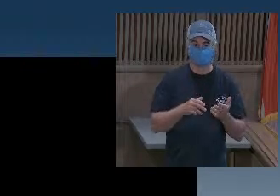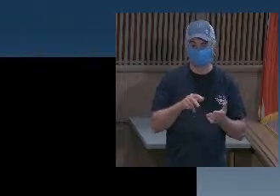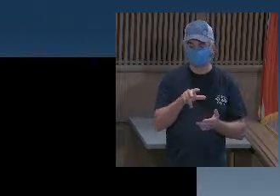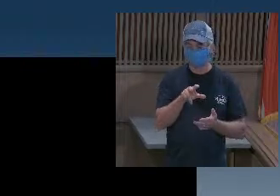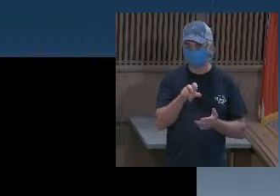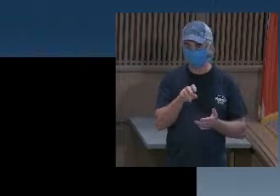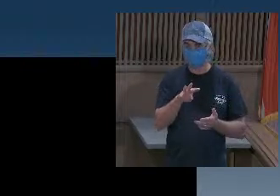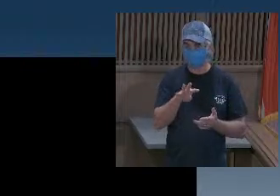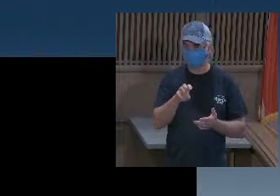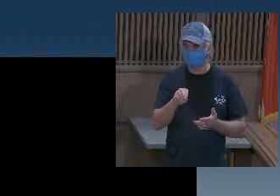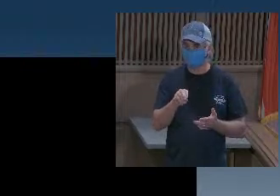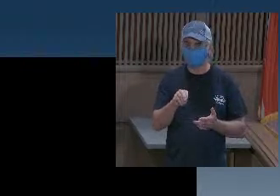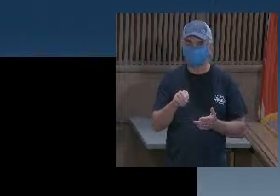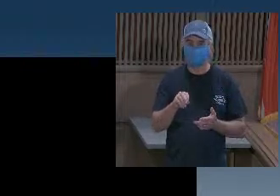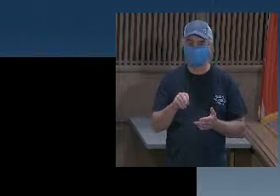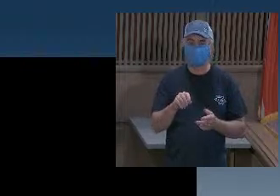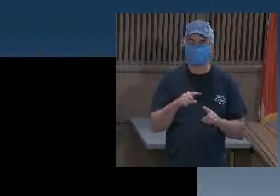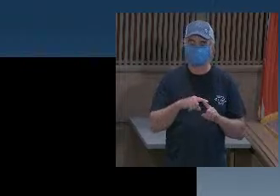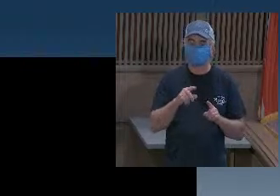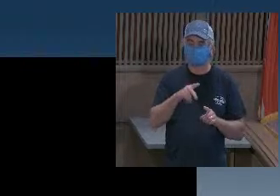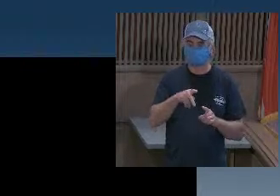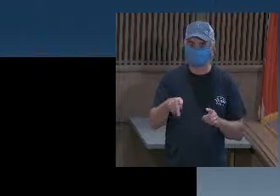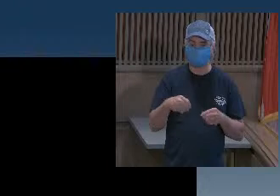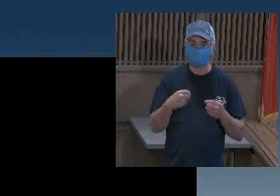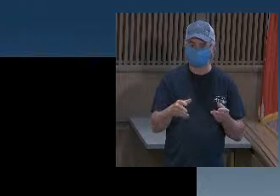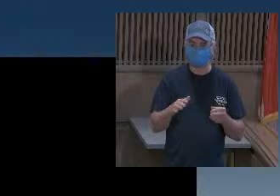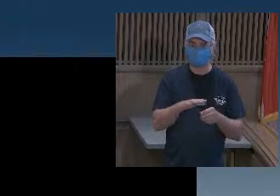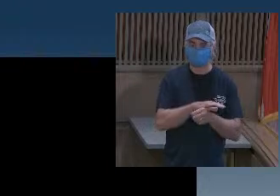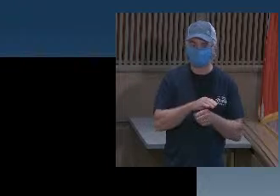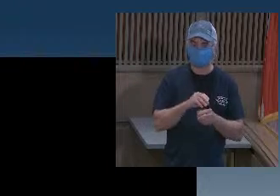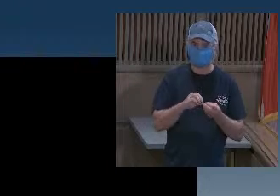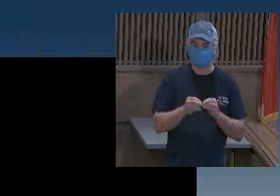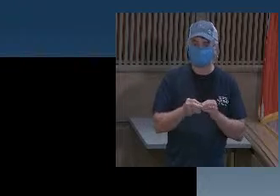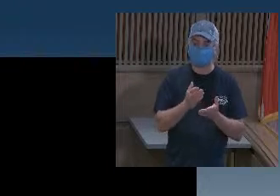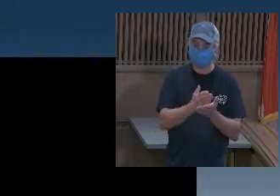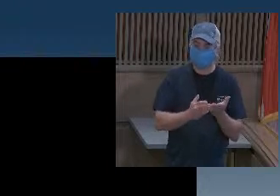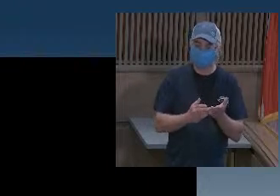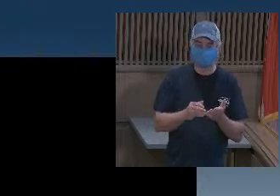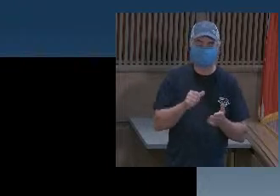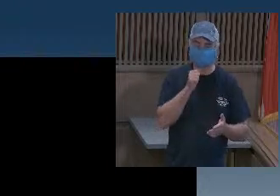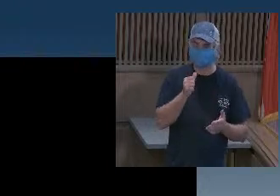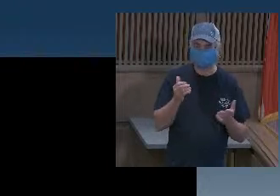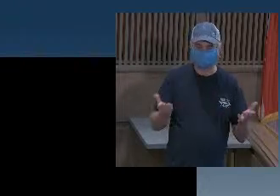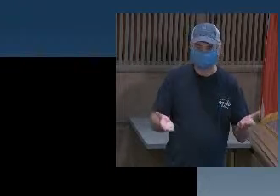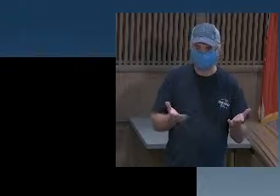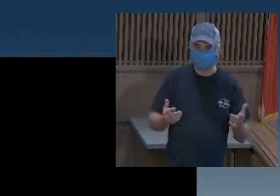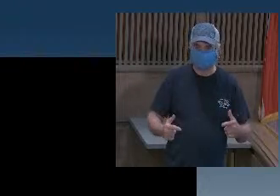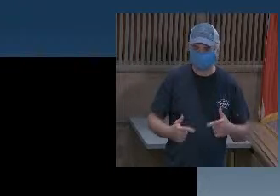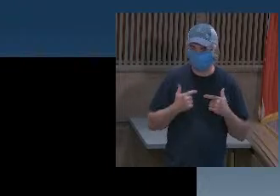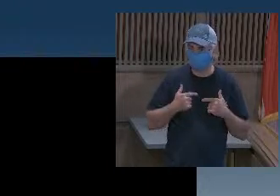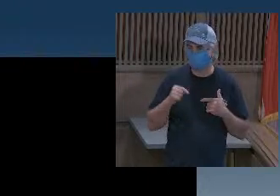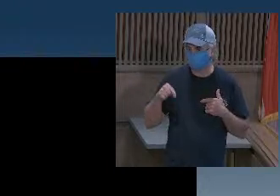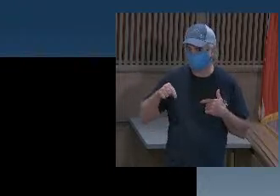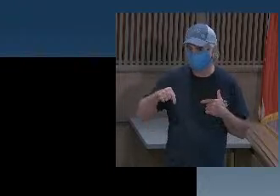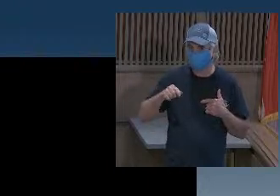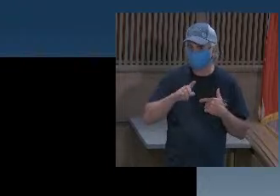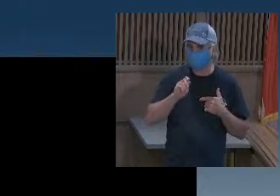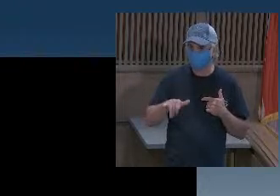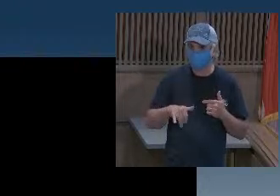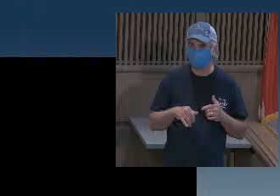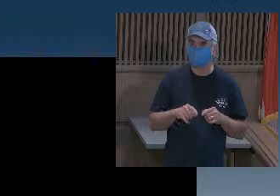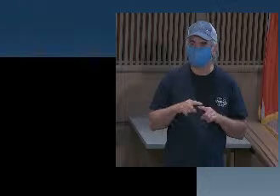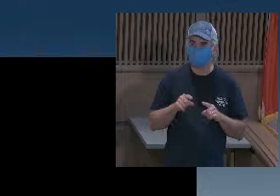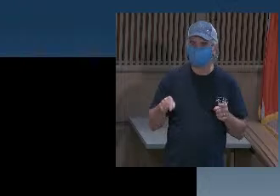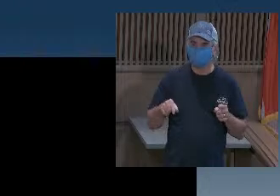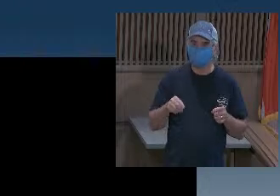may die in Phoebe, so Phoebe give the total number that died in Phoebe. But the number I'm giving you is the residents that died in